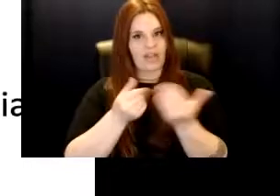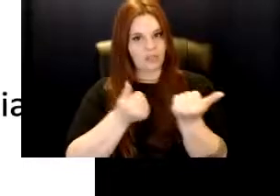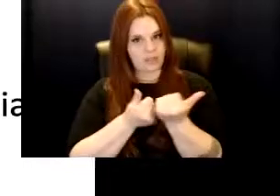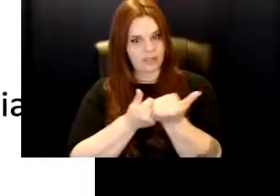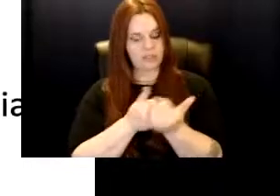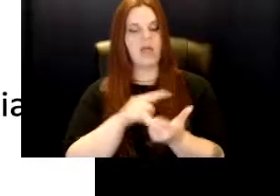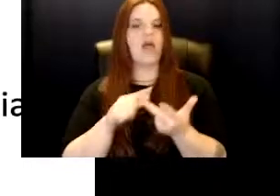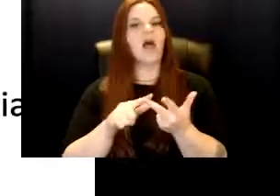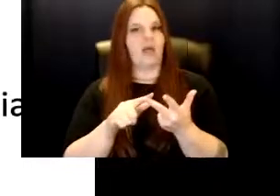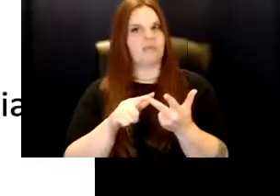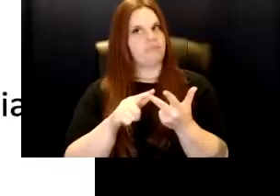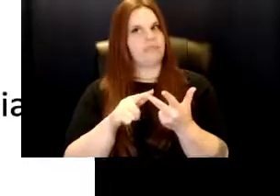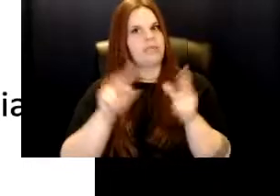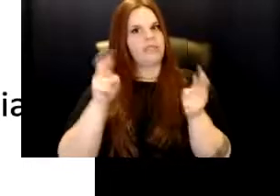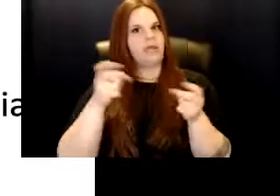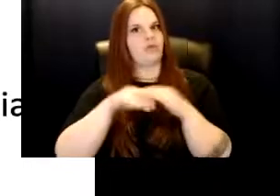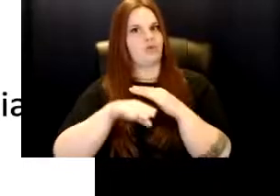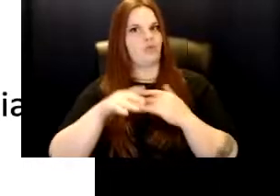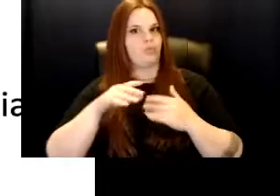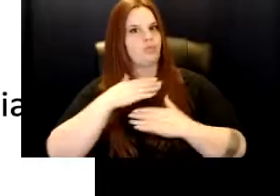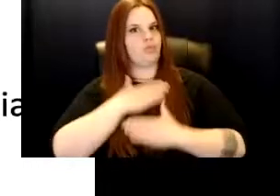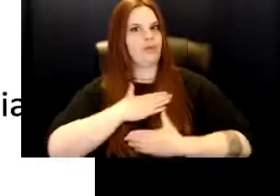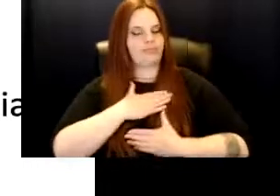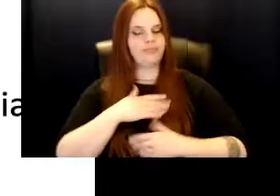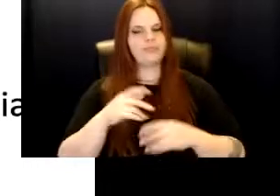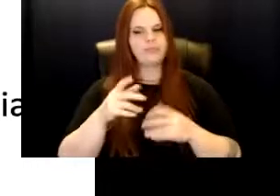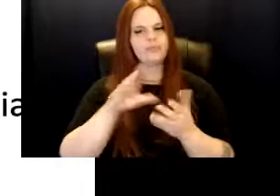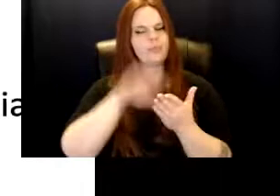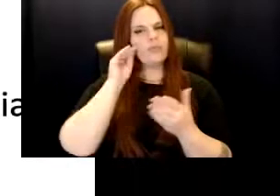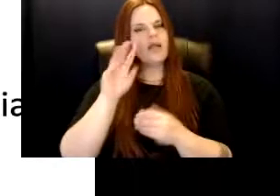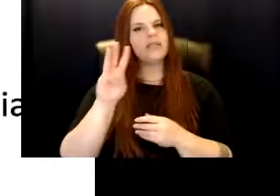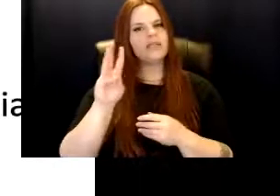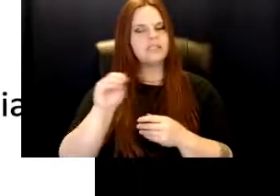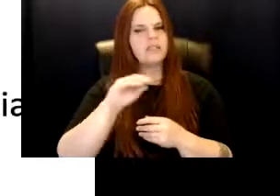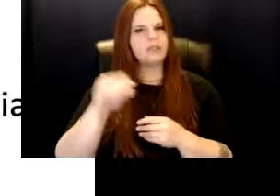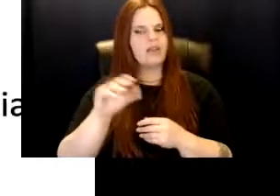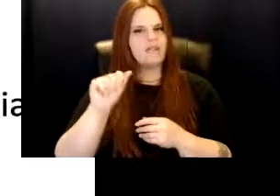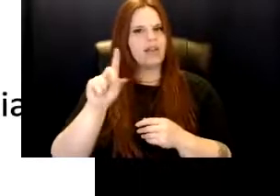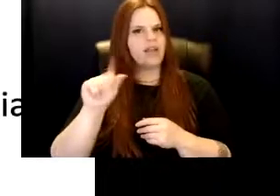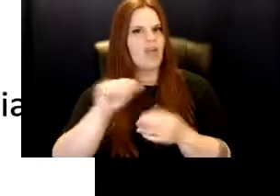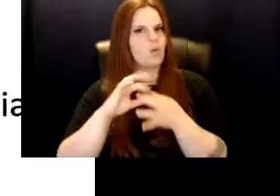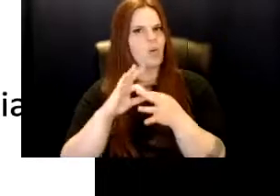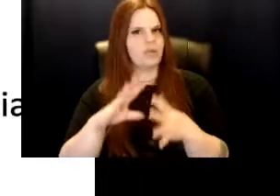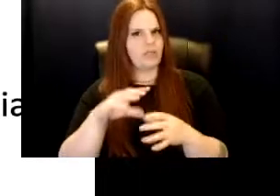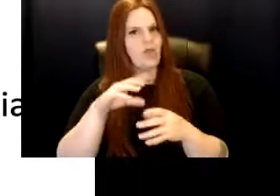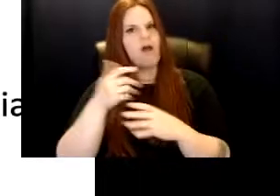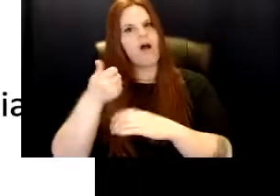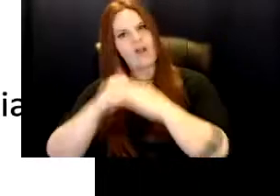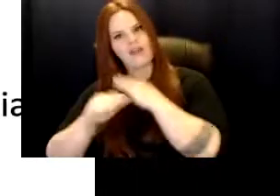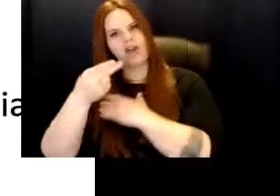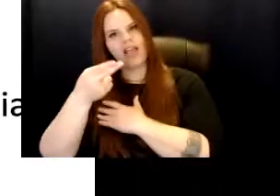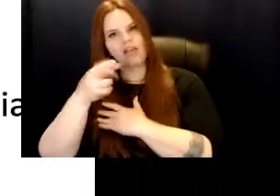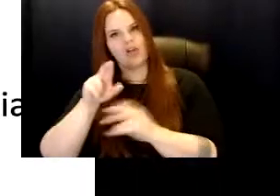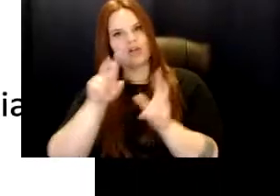II recreation. We also learned that 60% of ADA coordinators are housed in HR departments, human